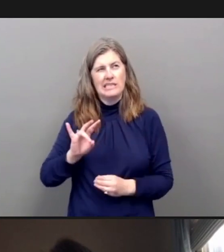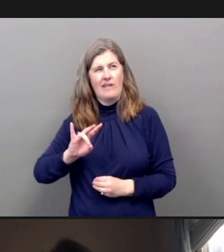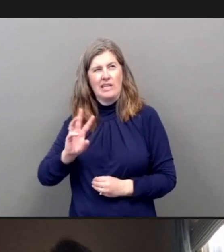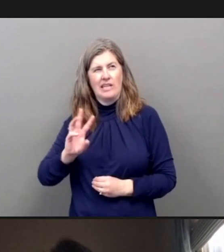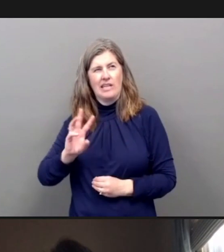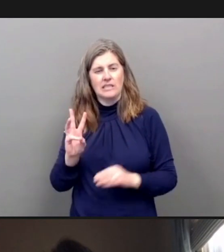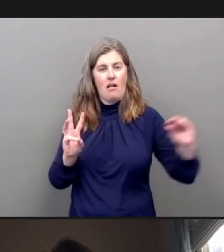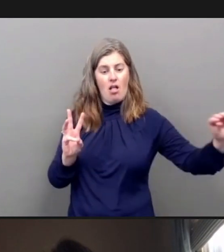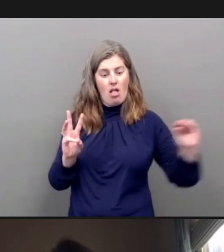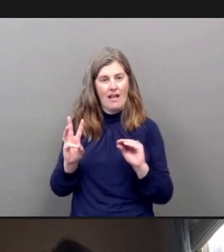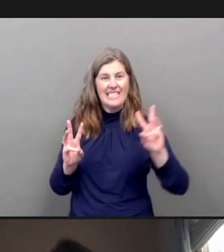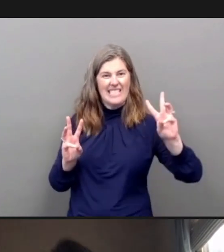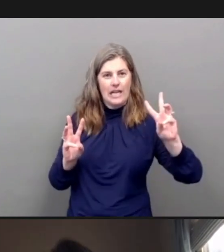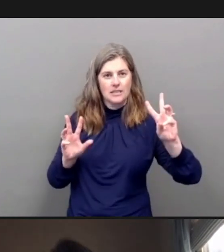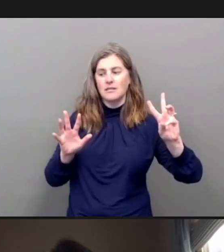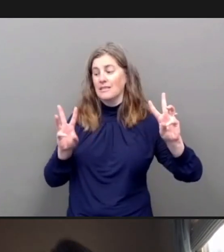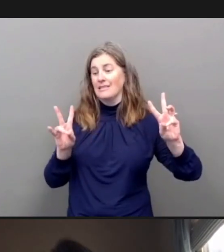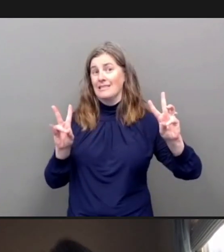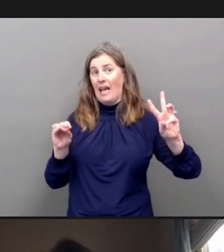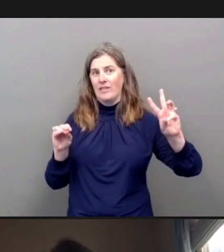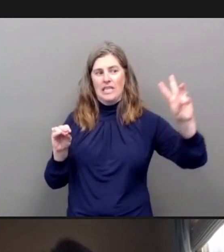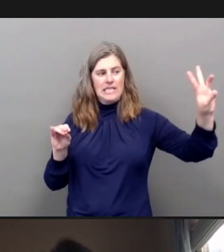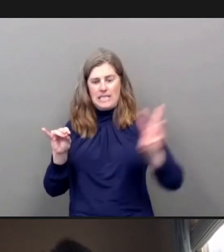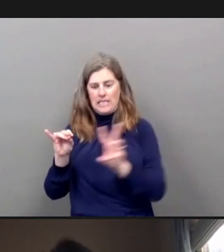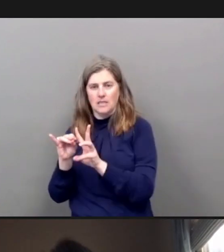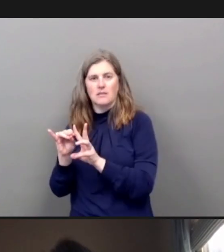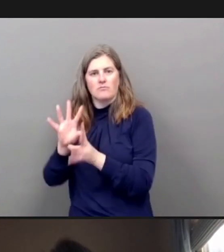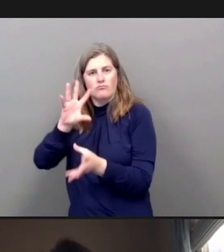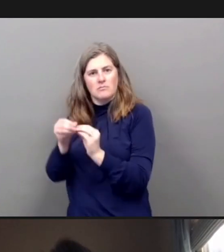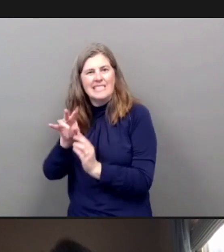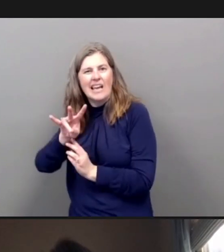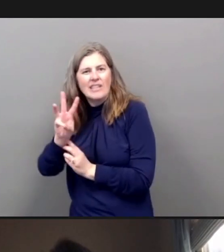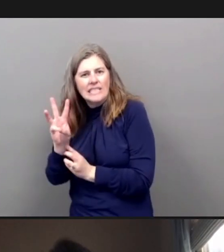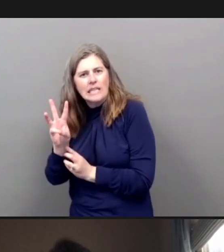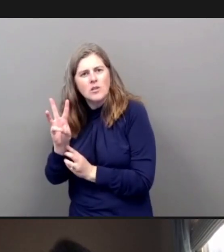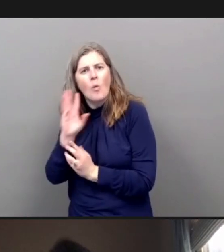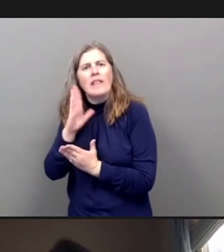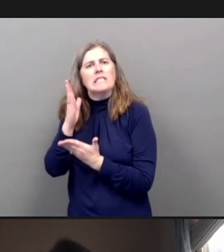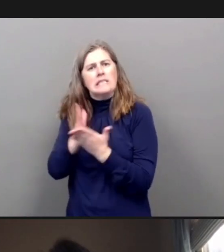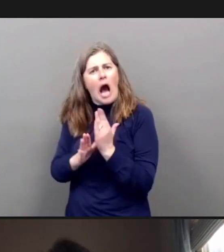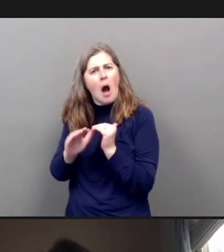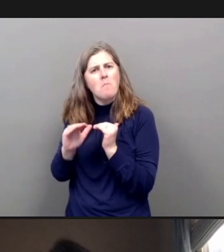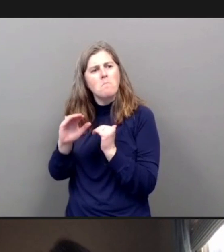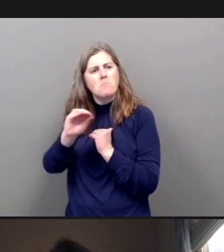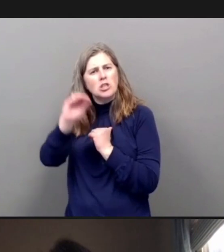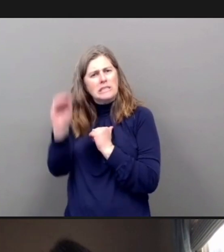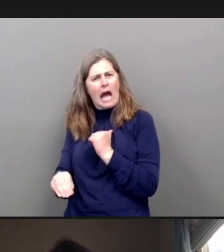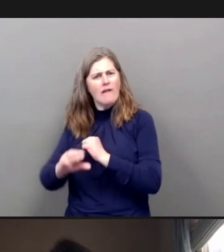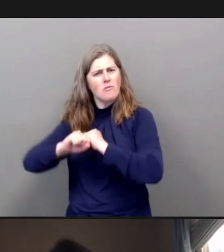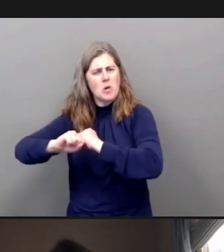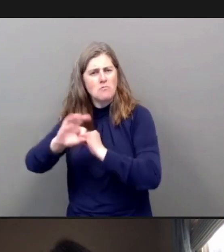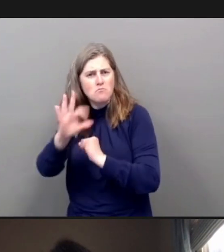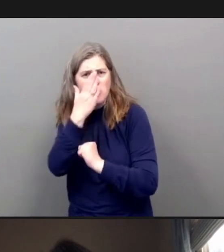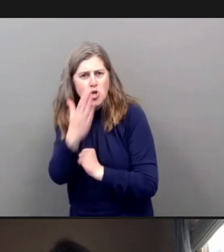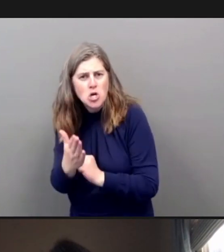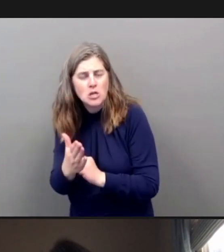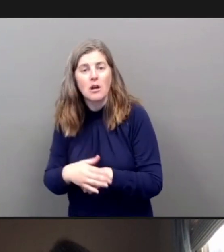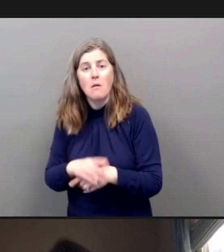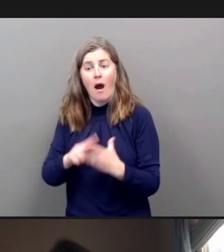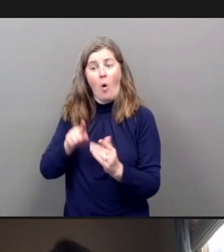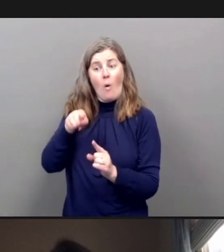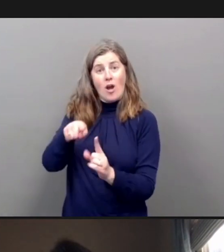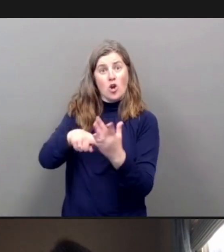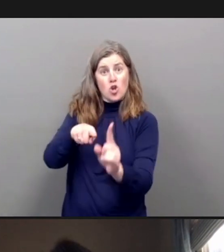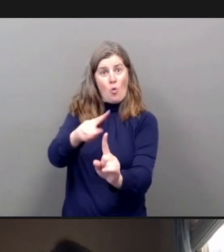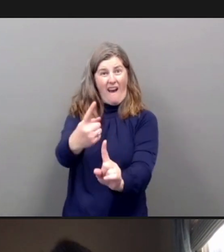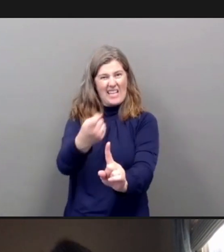people out there with, some sort of meaningful level of immunity. That's really good. On the other hand, what you're asking about